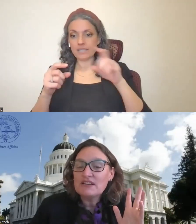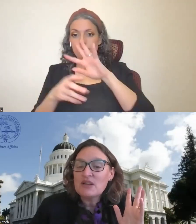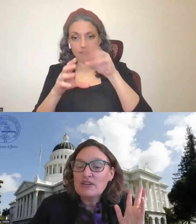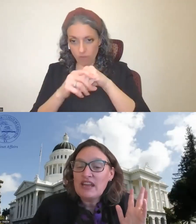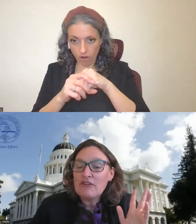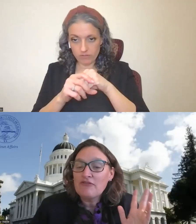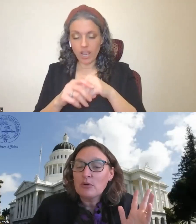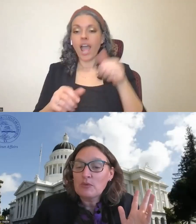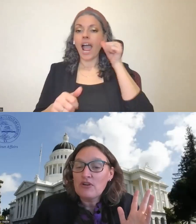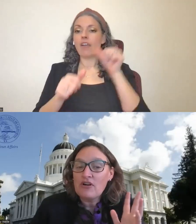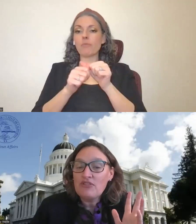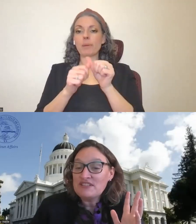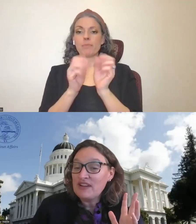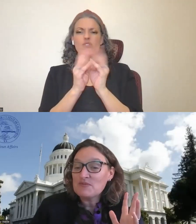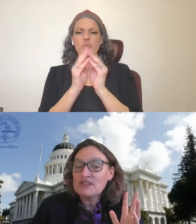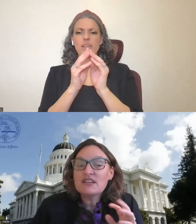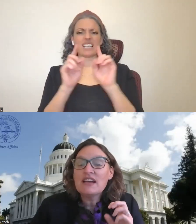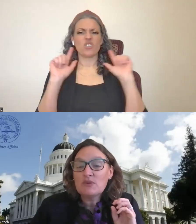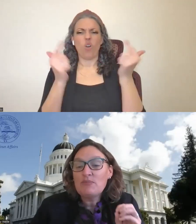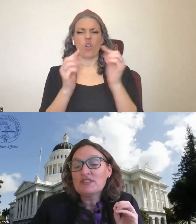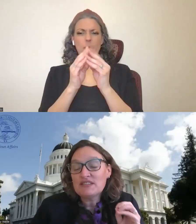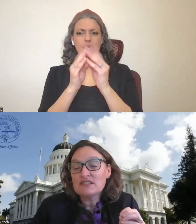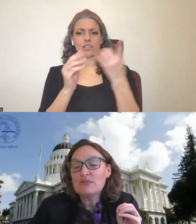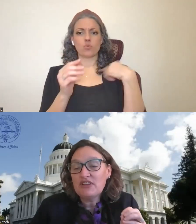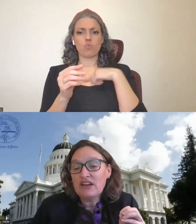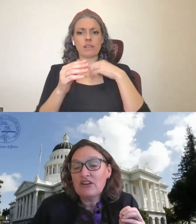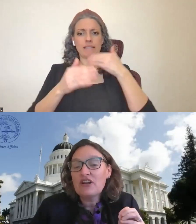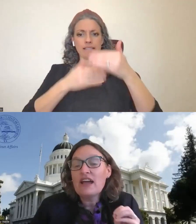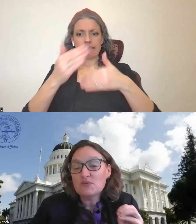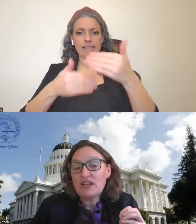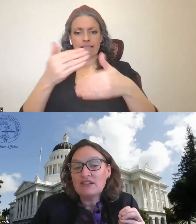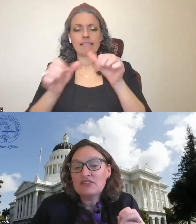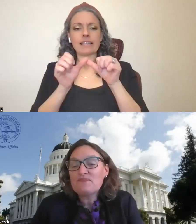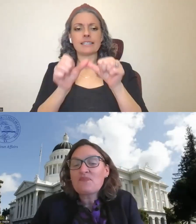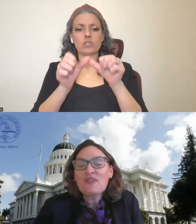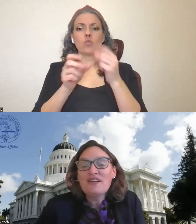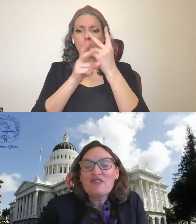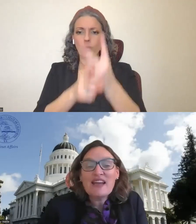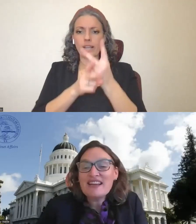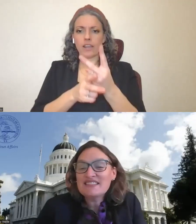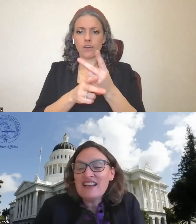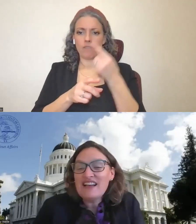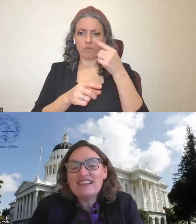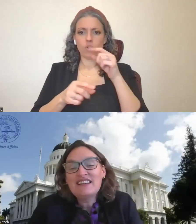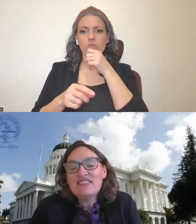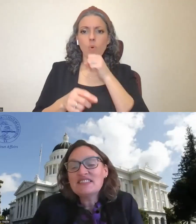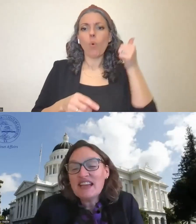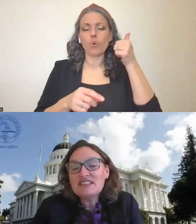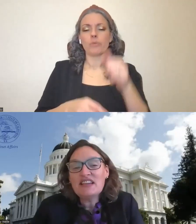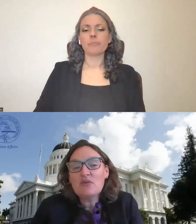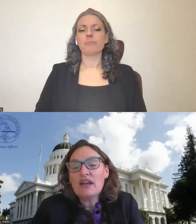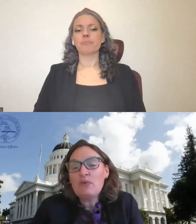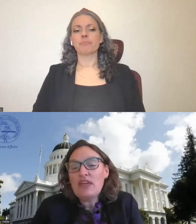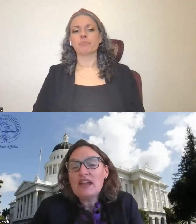those meetings that we carry forward with all these investments as we build a system of care as we age. Okay, next slide. The